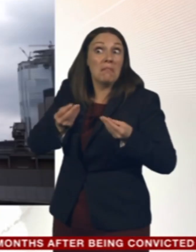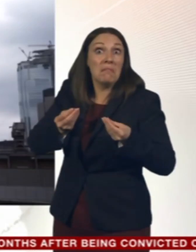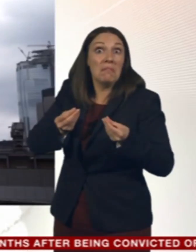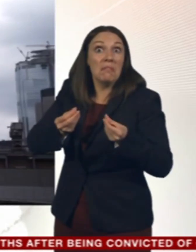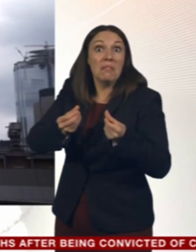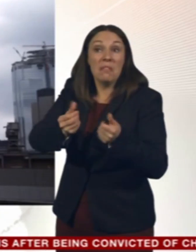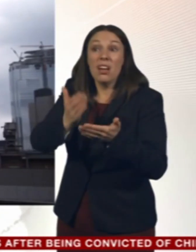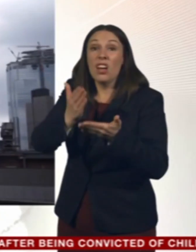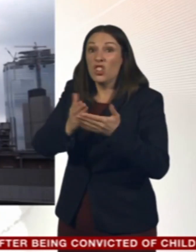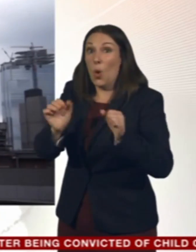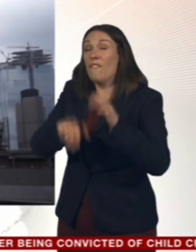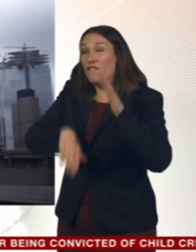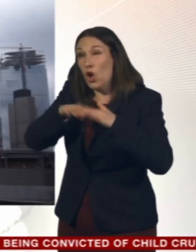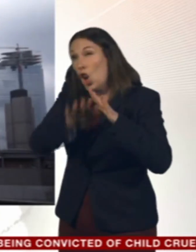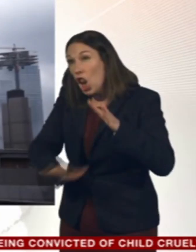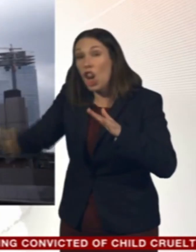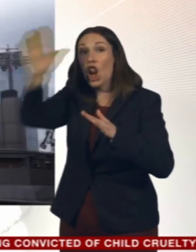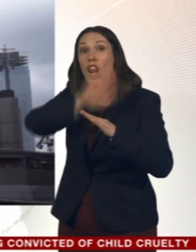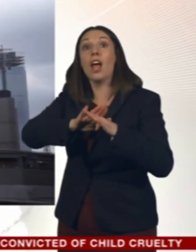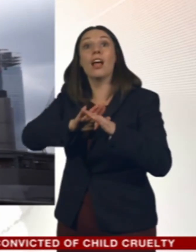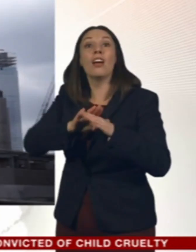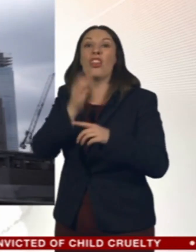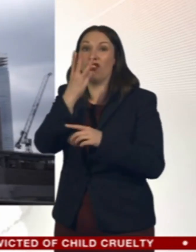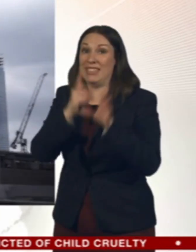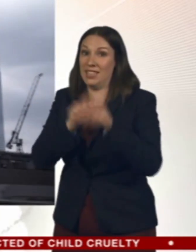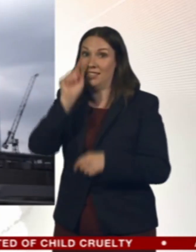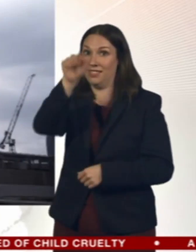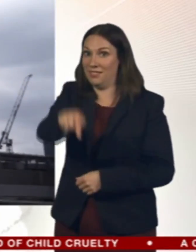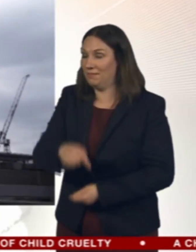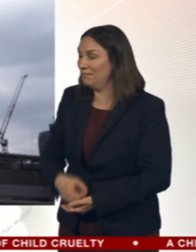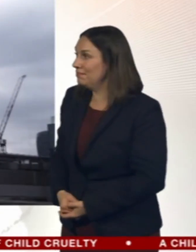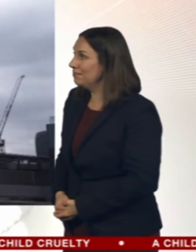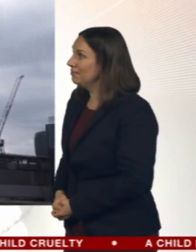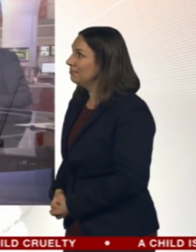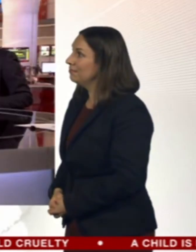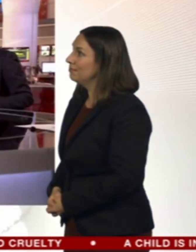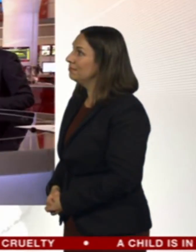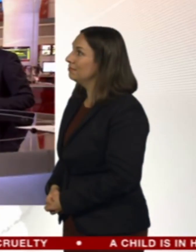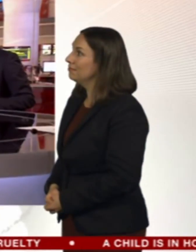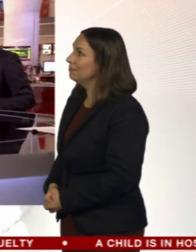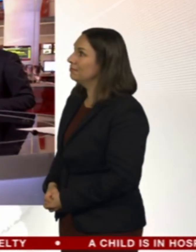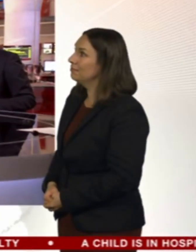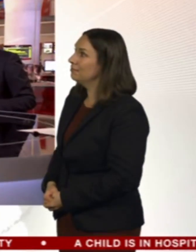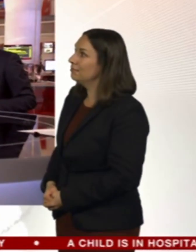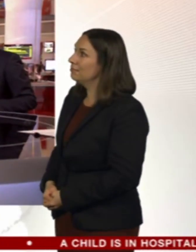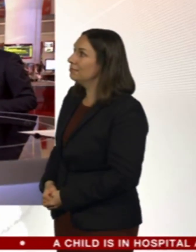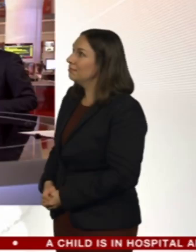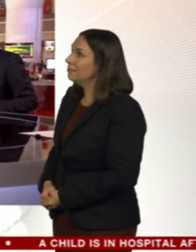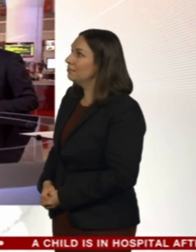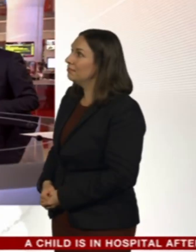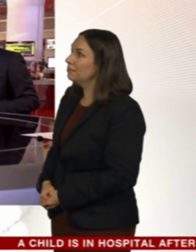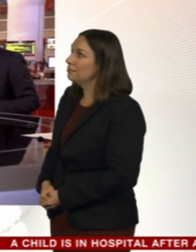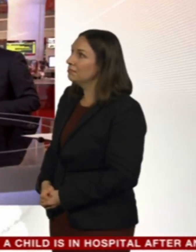it stretches right across the country. Rory Cellan-Jones, BBC News. Well, our correspondent